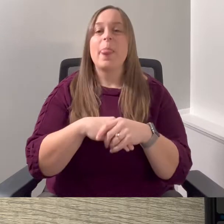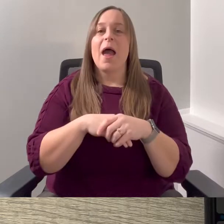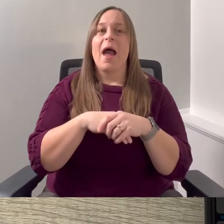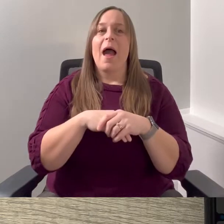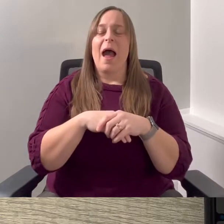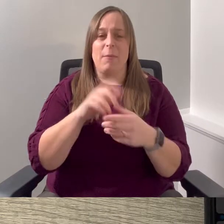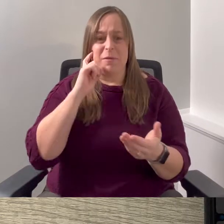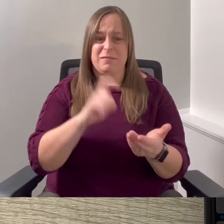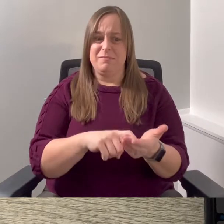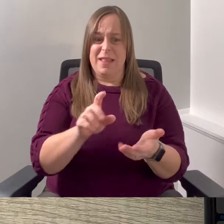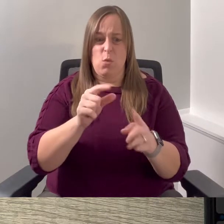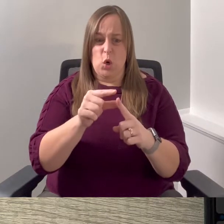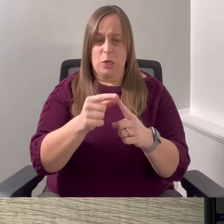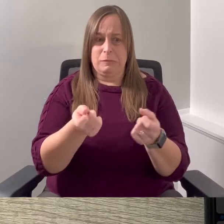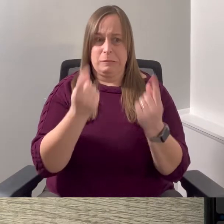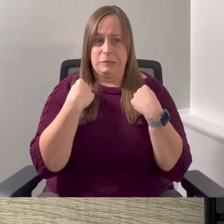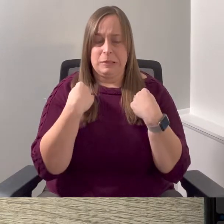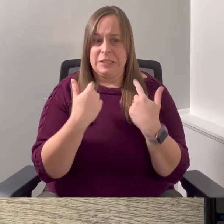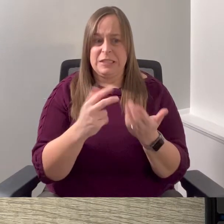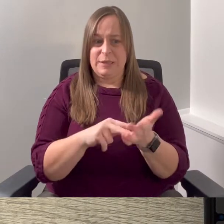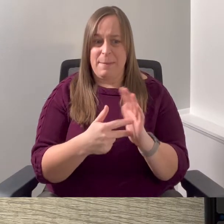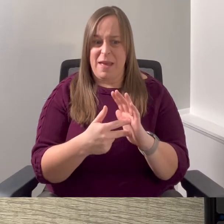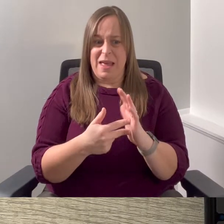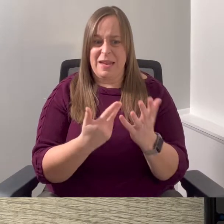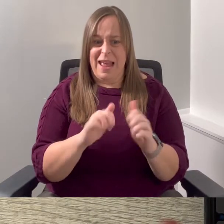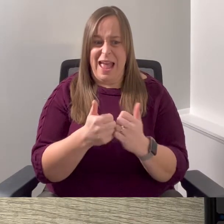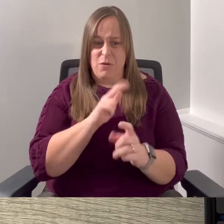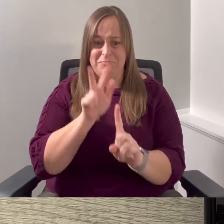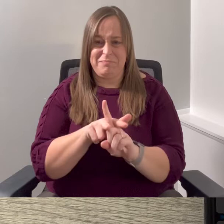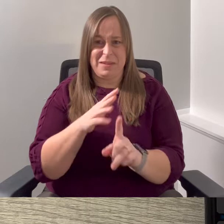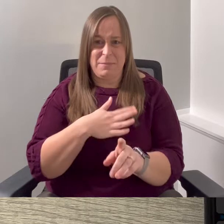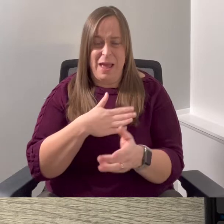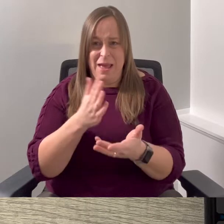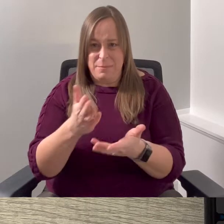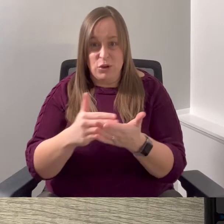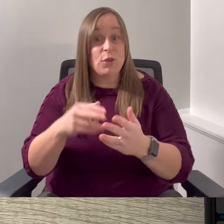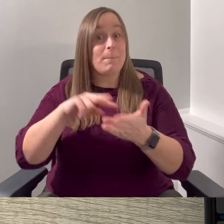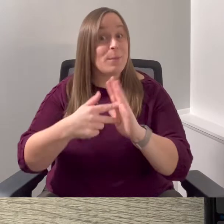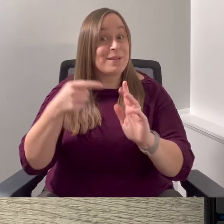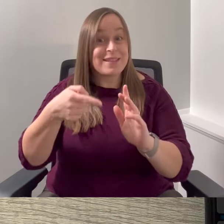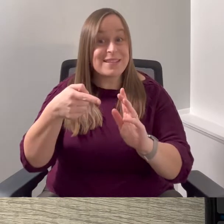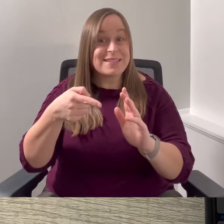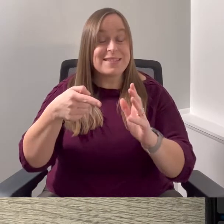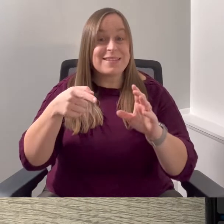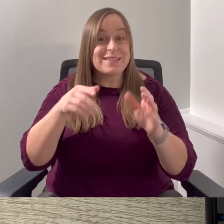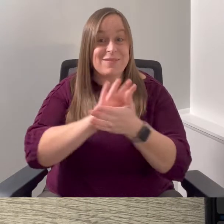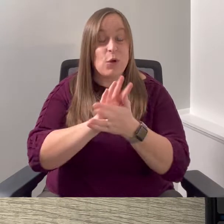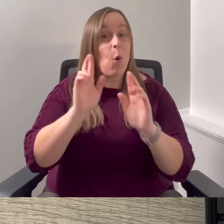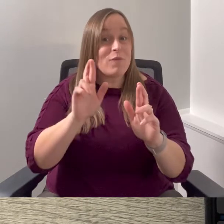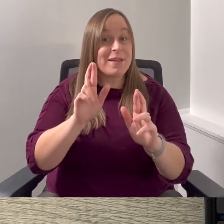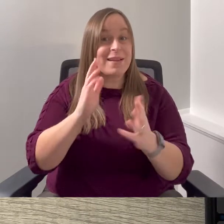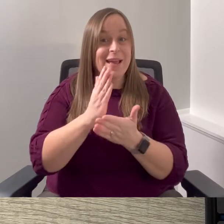already. And I just remember not really totally understanding what it was and how it could help me. So the purpose of this video